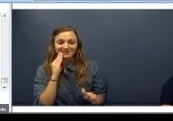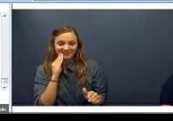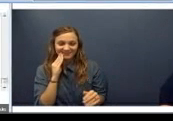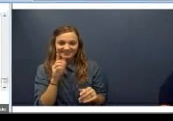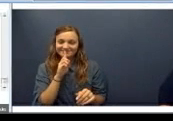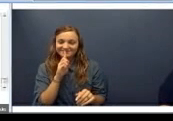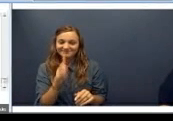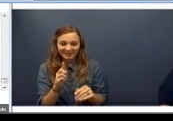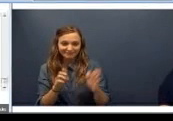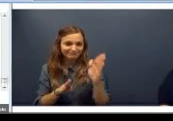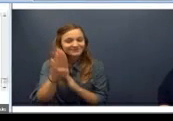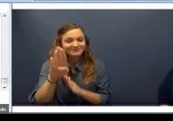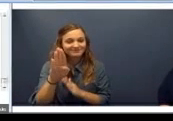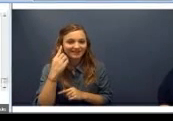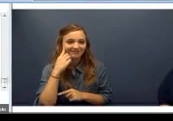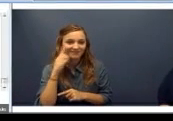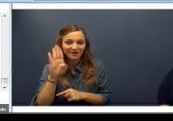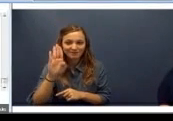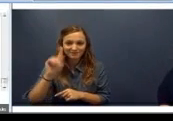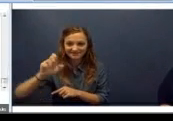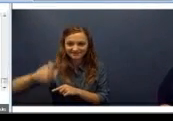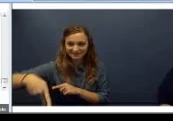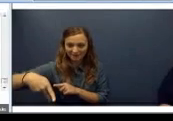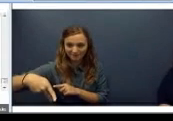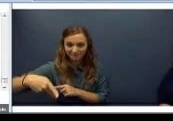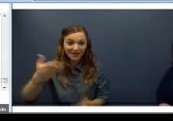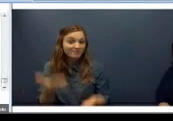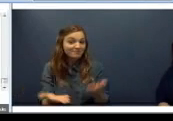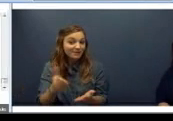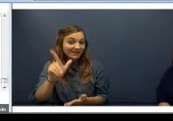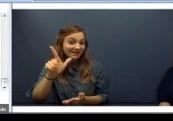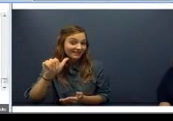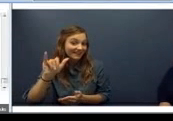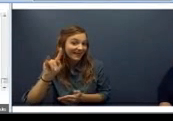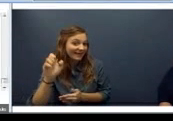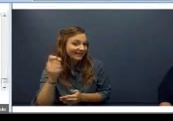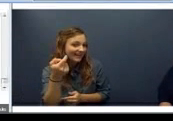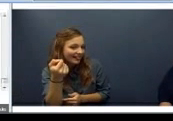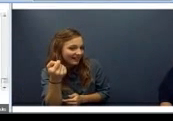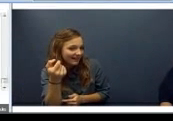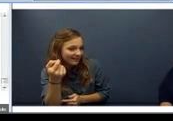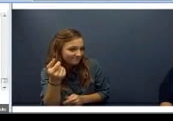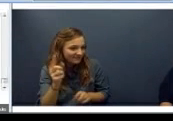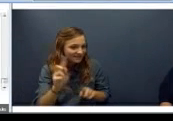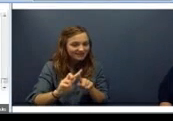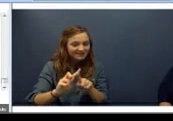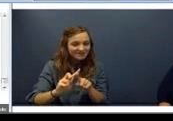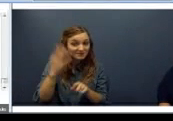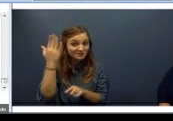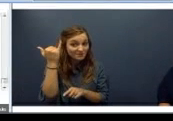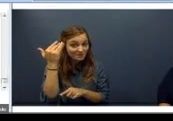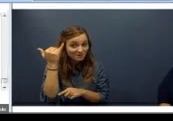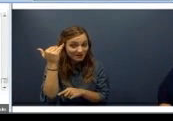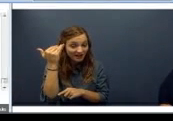a breakthrough for BTOP. We might be late to the table